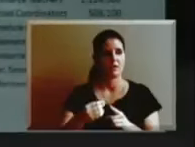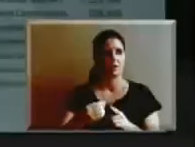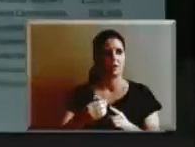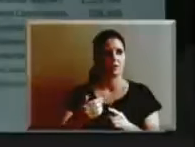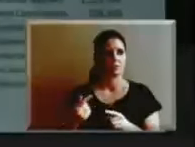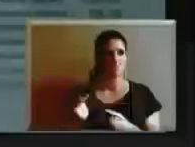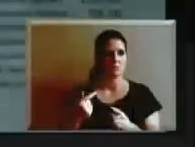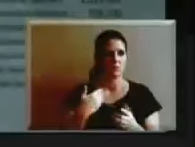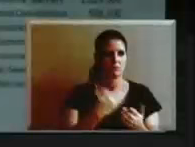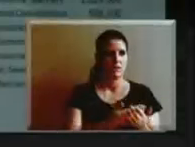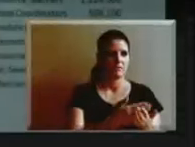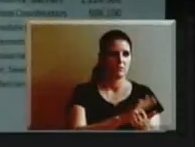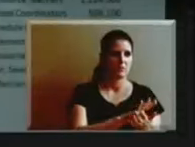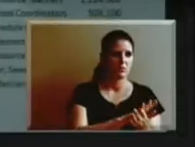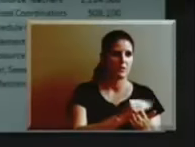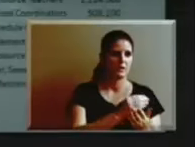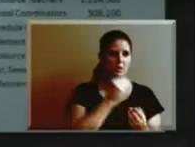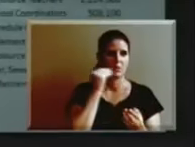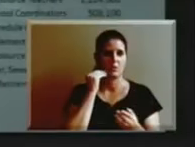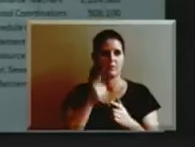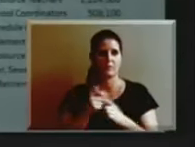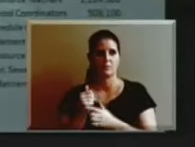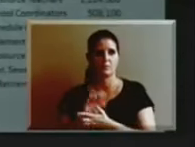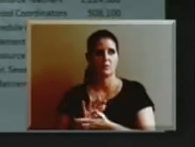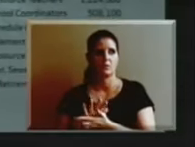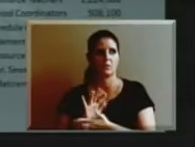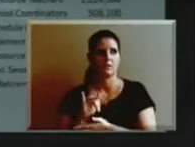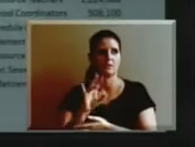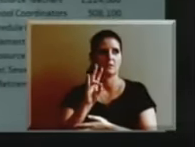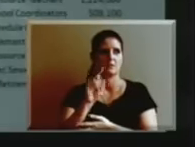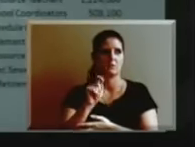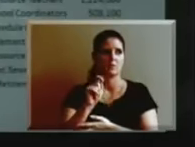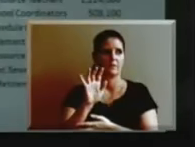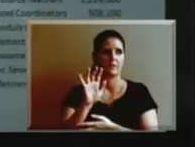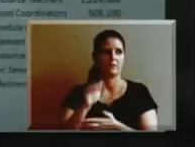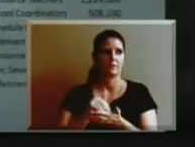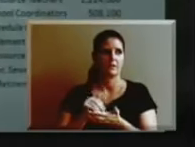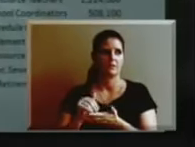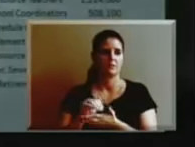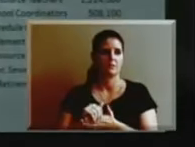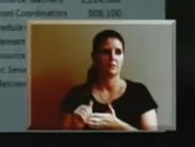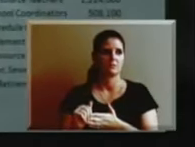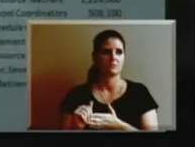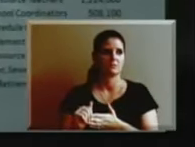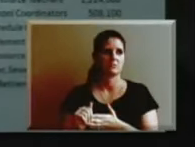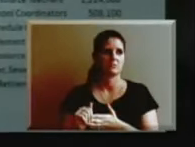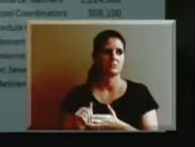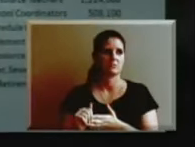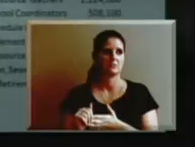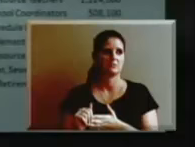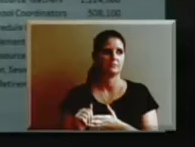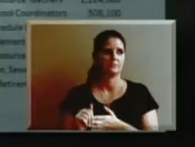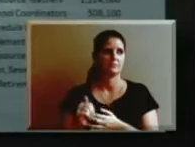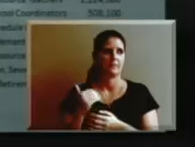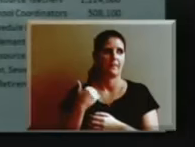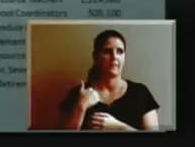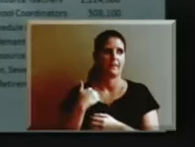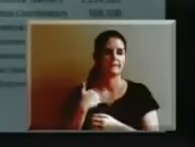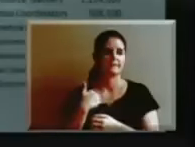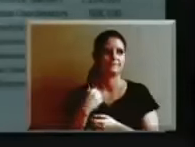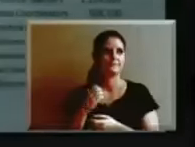for that extended learning opportunity, and that's $7.5 million. In addition, we have provided